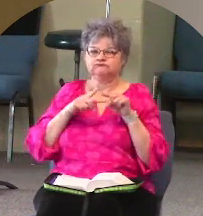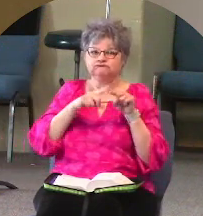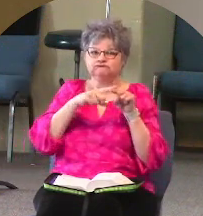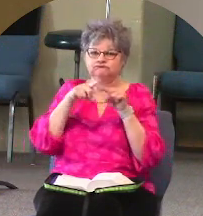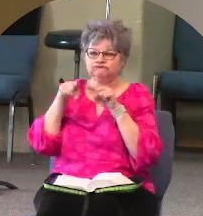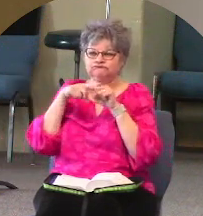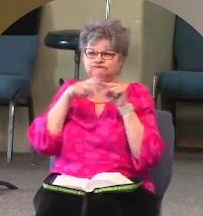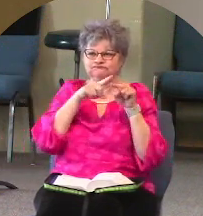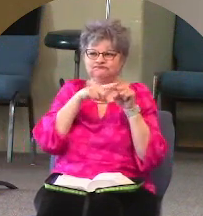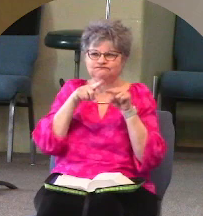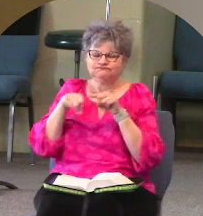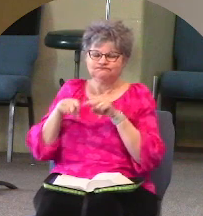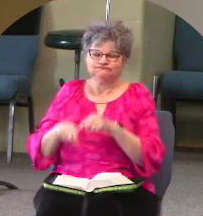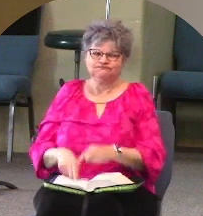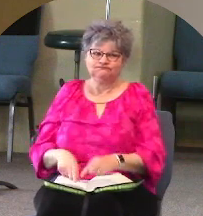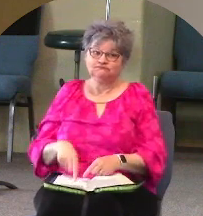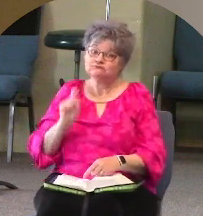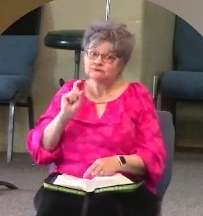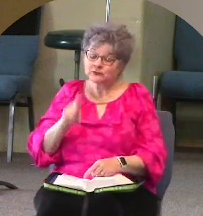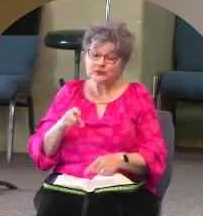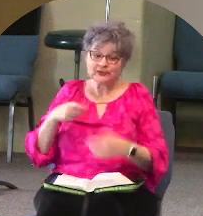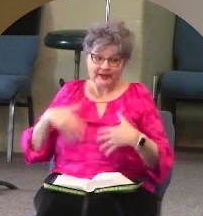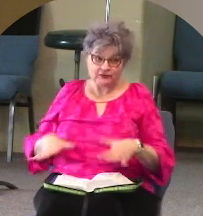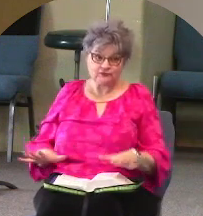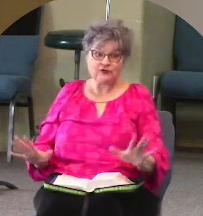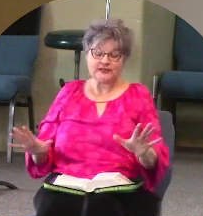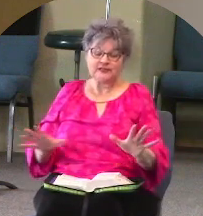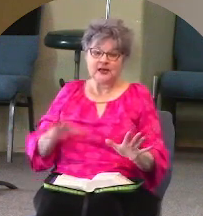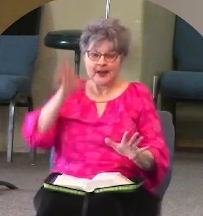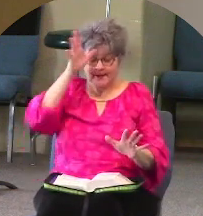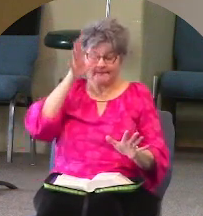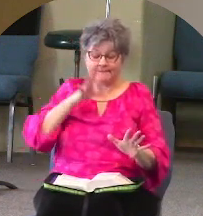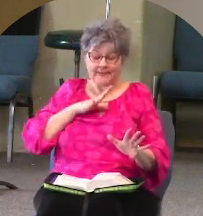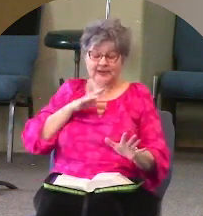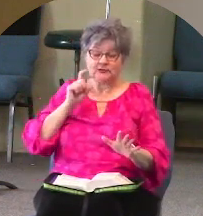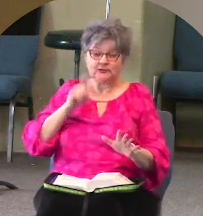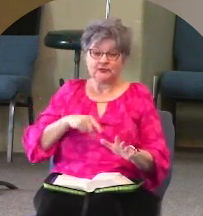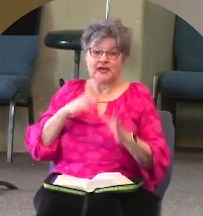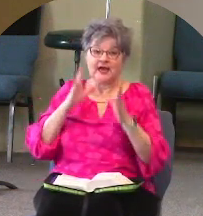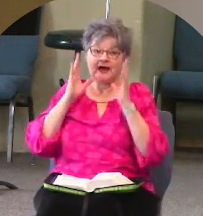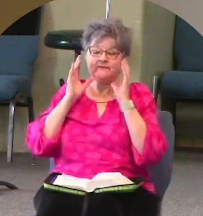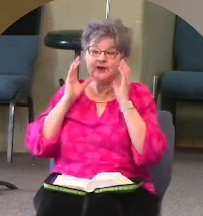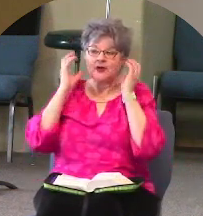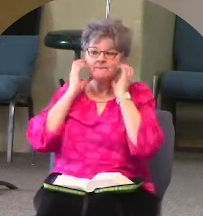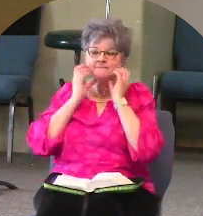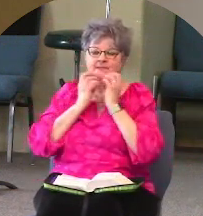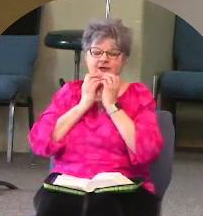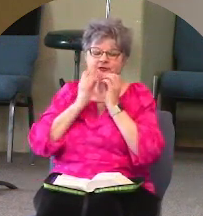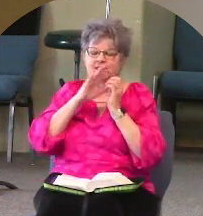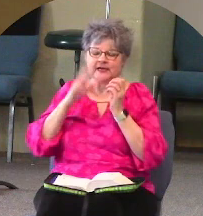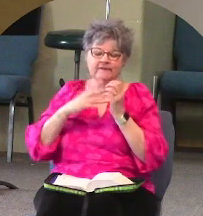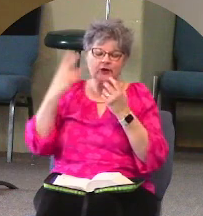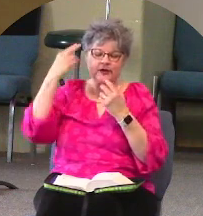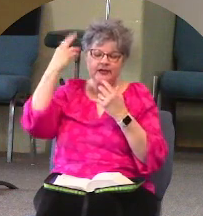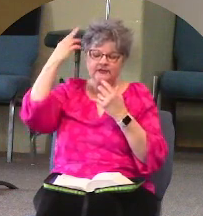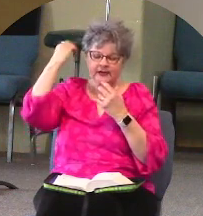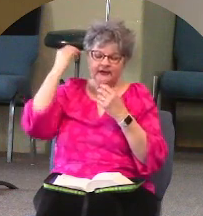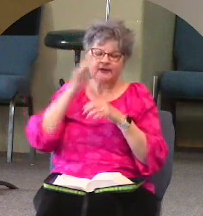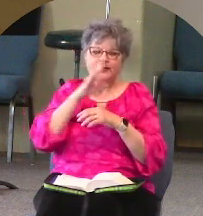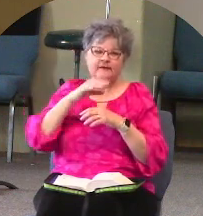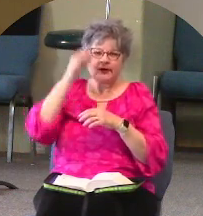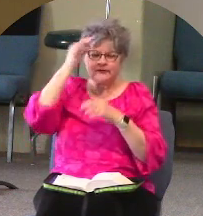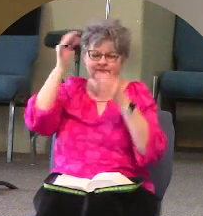shame. You're supposed to wear a dress. Men, you're supposed to wear beards. Never cut your hair. Never pluck your